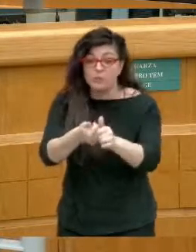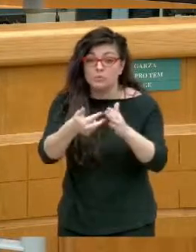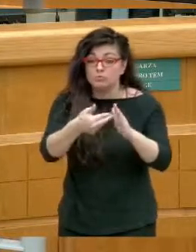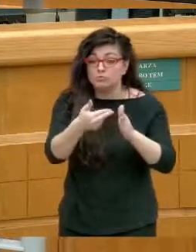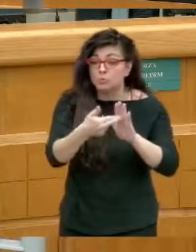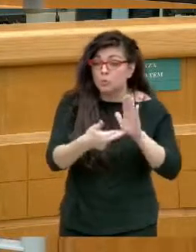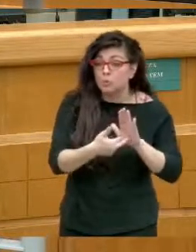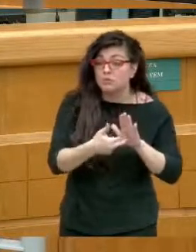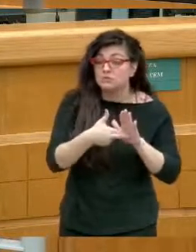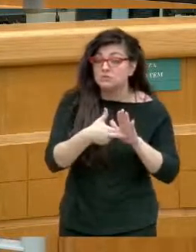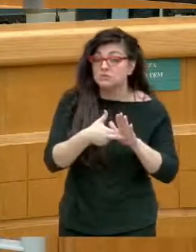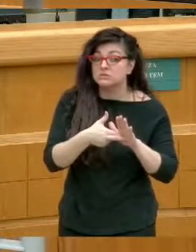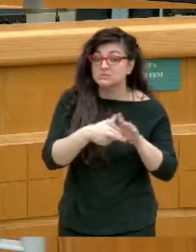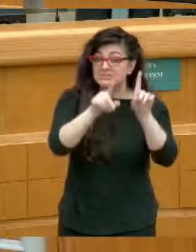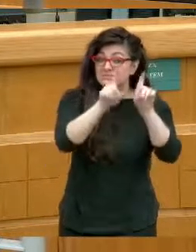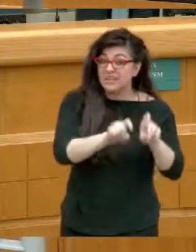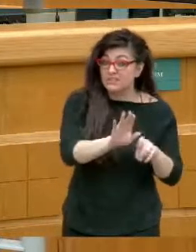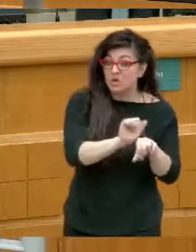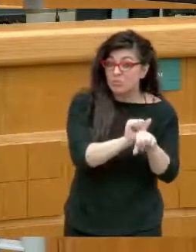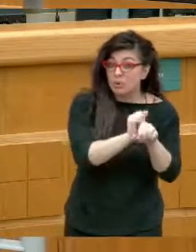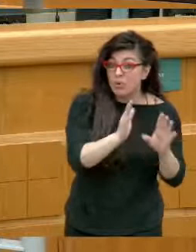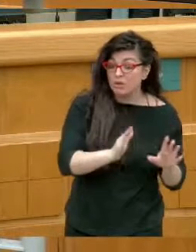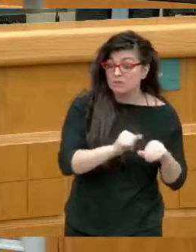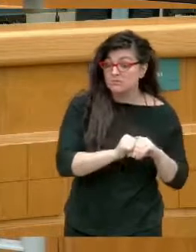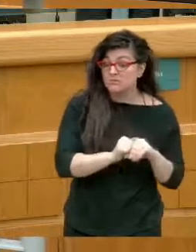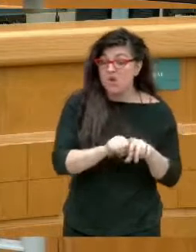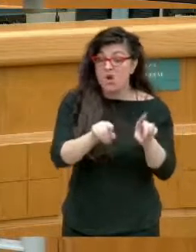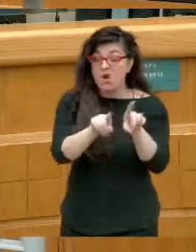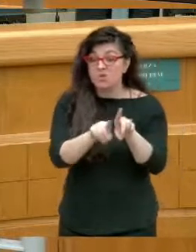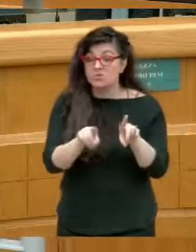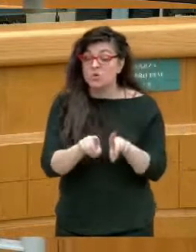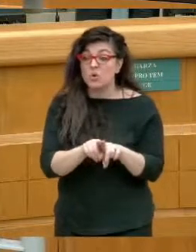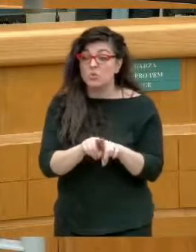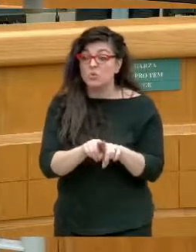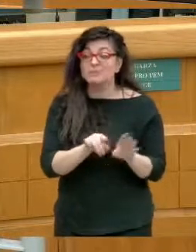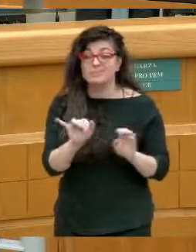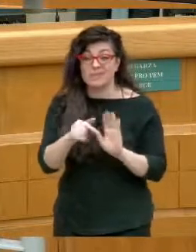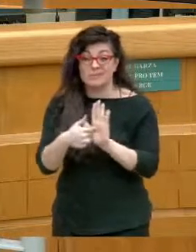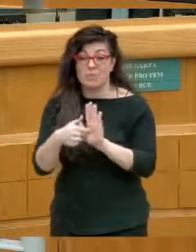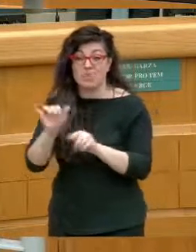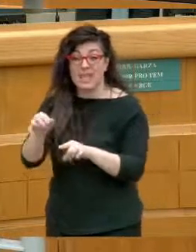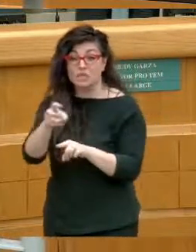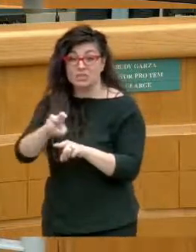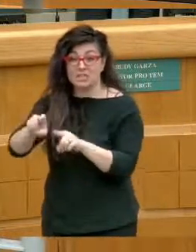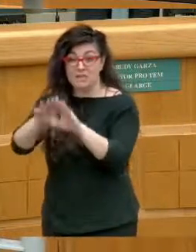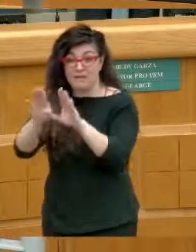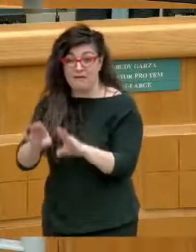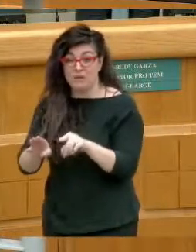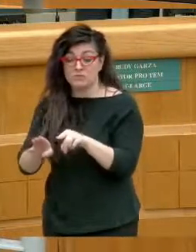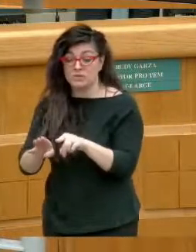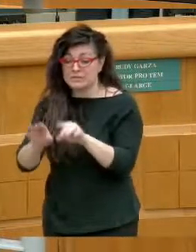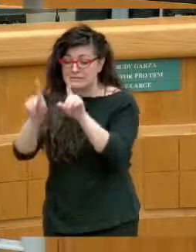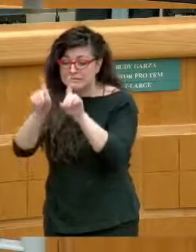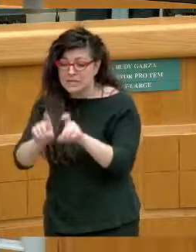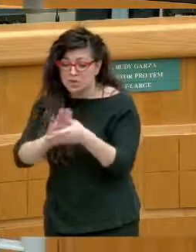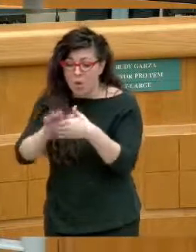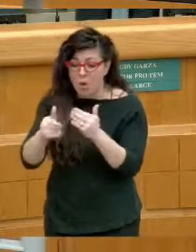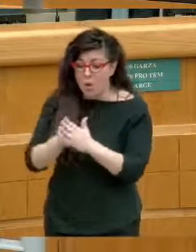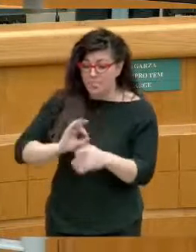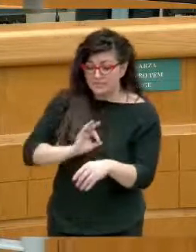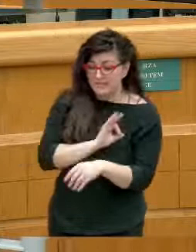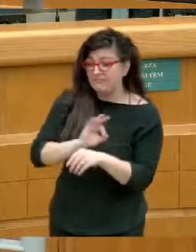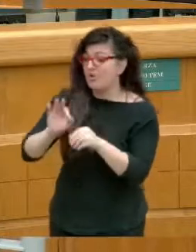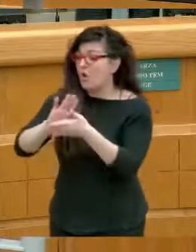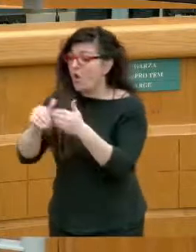but everybody in the terms of the transitional facility, all of the people that were housed there, as well as all of the employees. And in terms of the